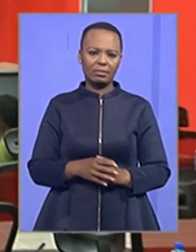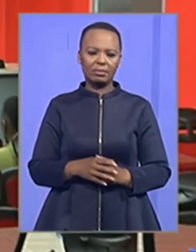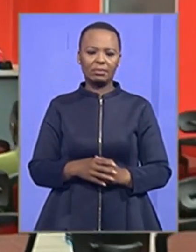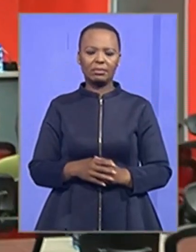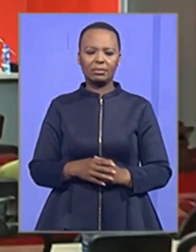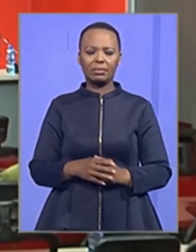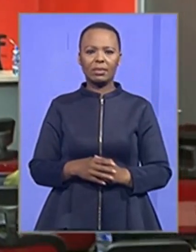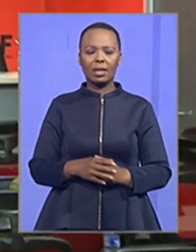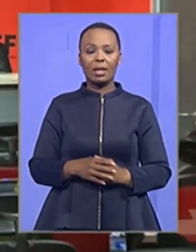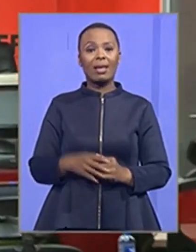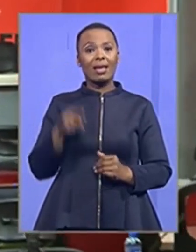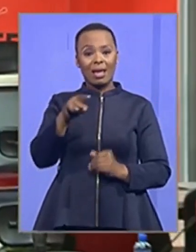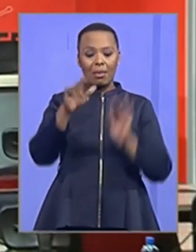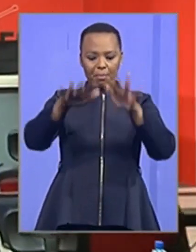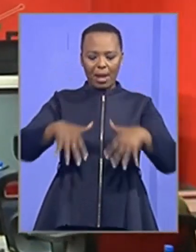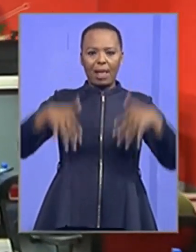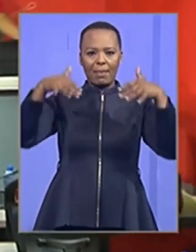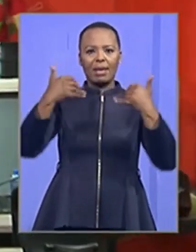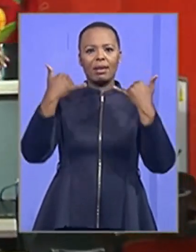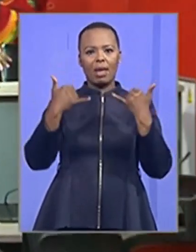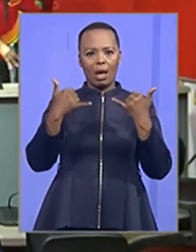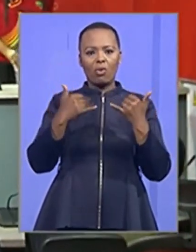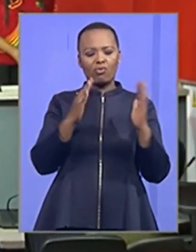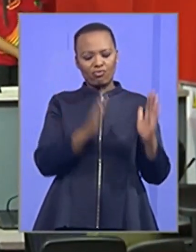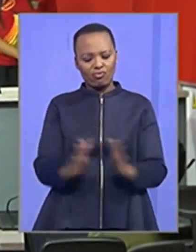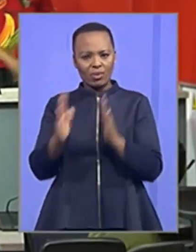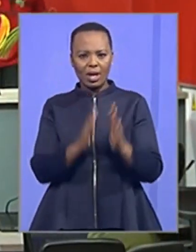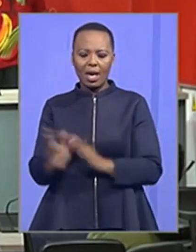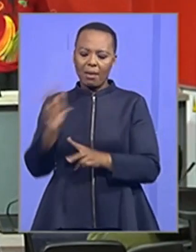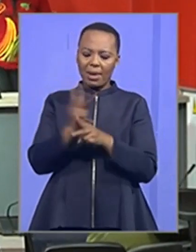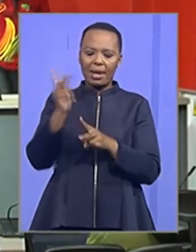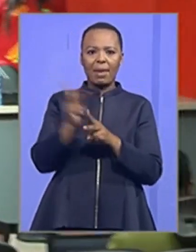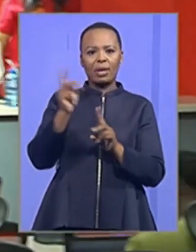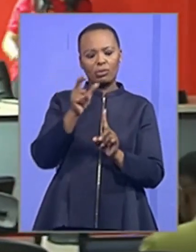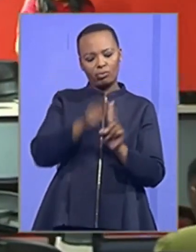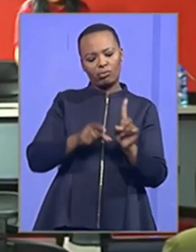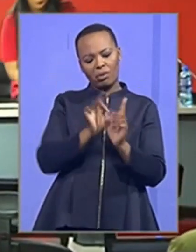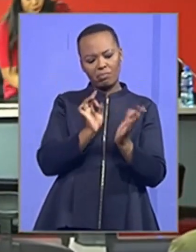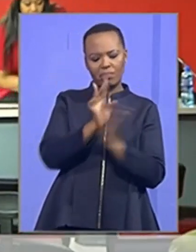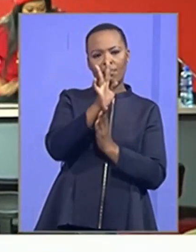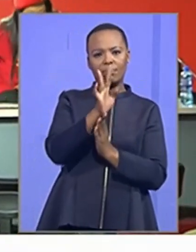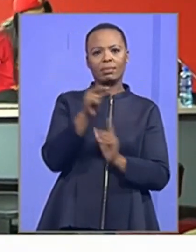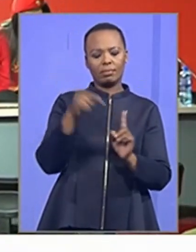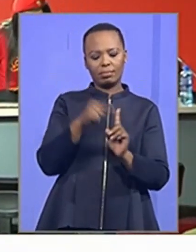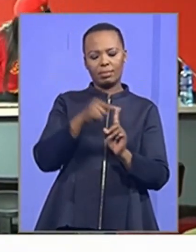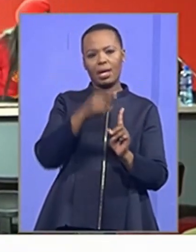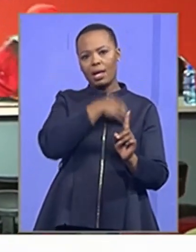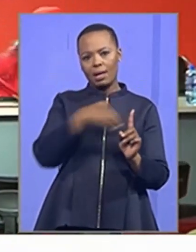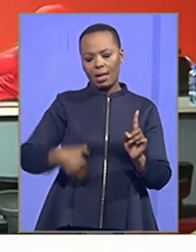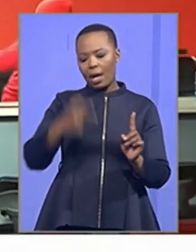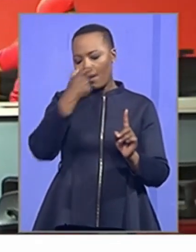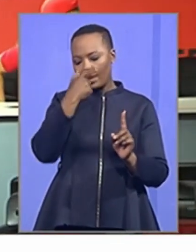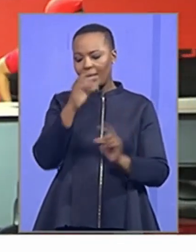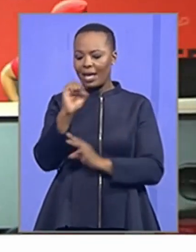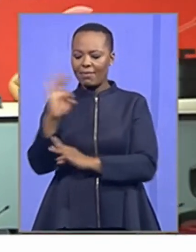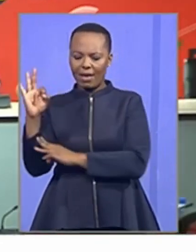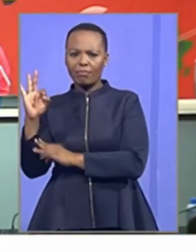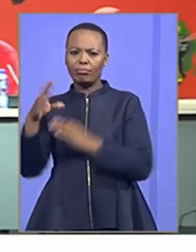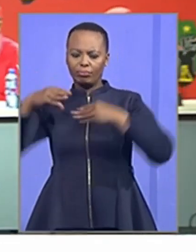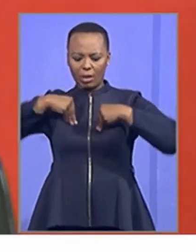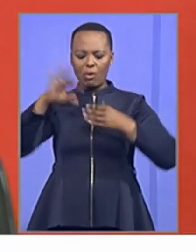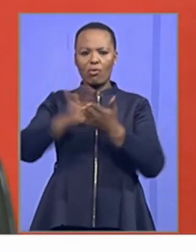Bjalo ka ge Palamente e tukišetša kgato ya go fološa MoPresidente Ramaphosa setulong, mokgatlo wa EFF wa amogetše kgato ya go bouta